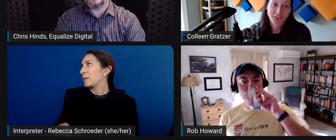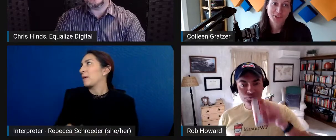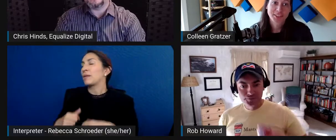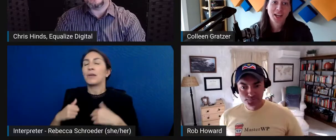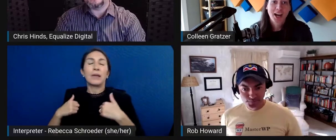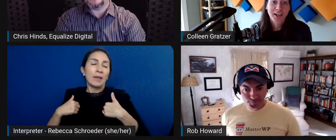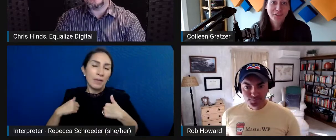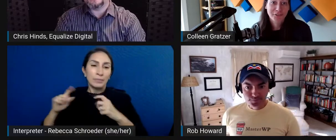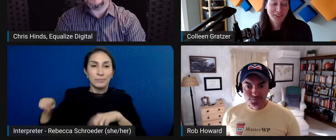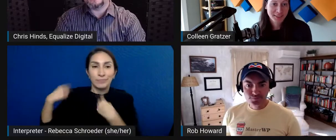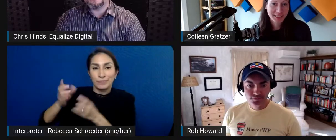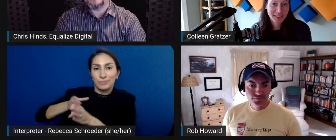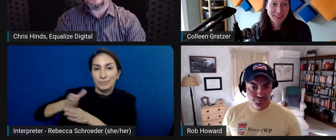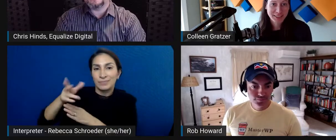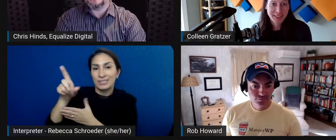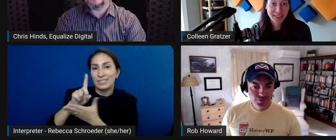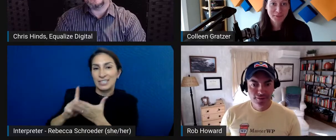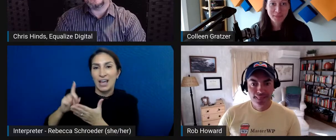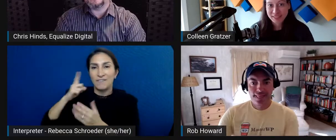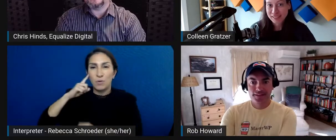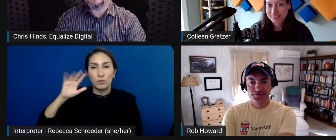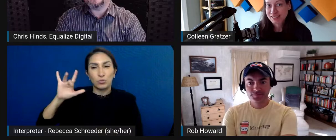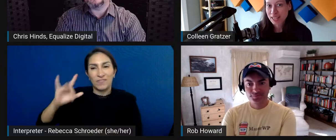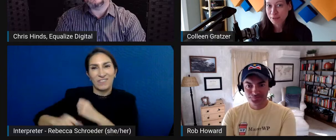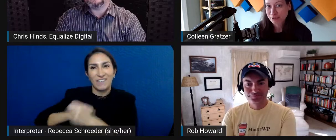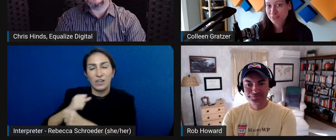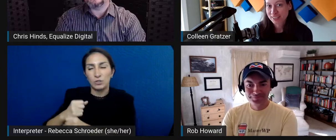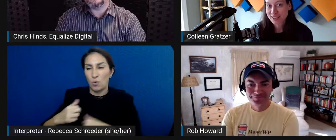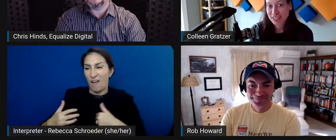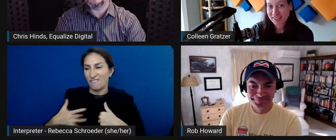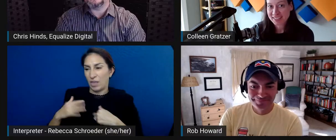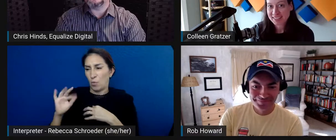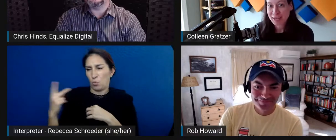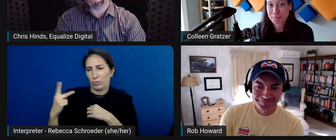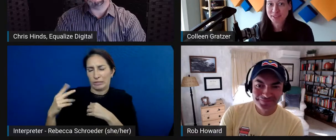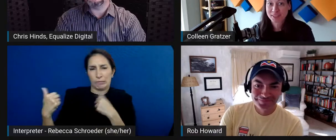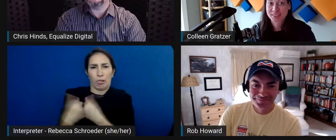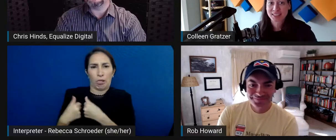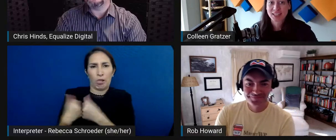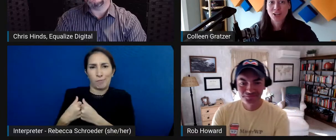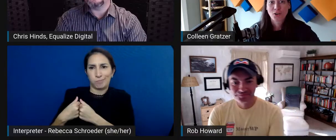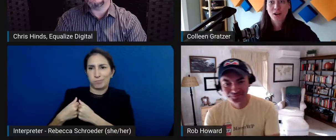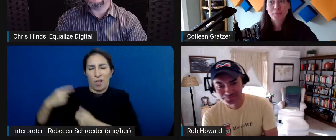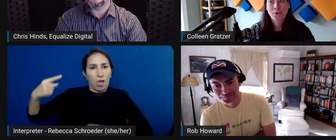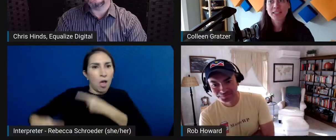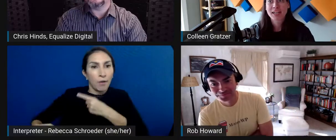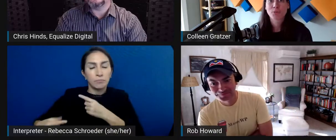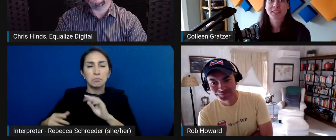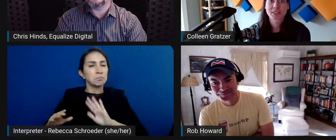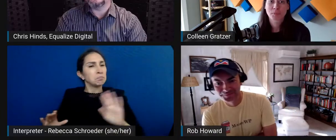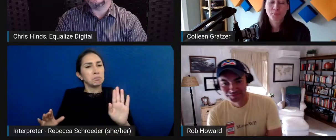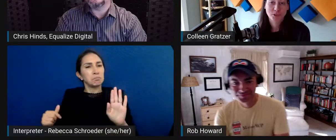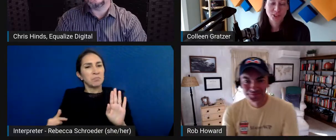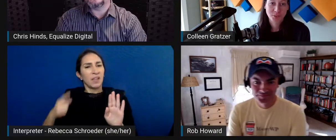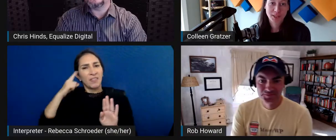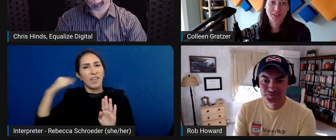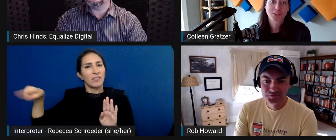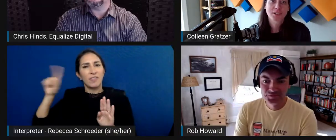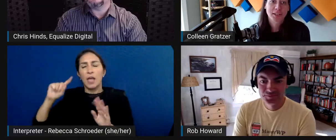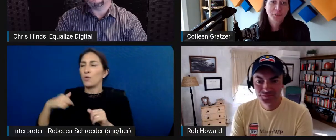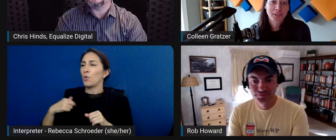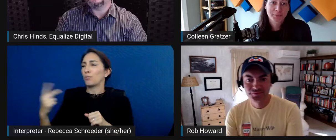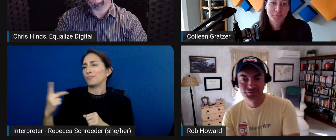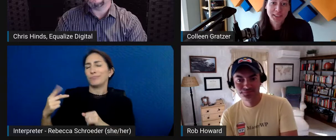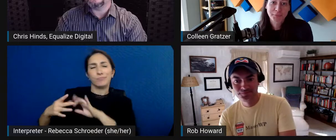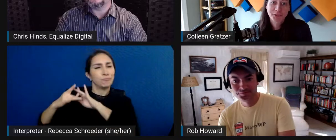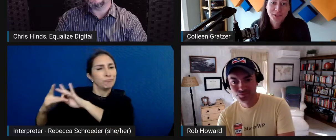25 years, I don't feel like it's like me against them. I don't feel like they think that, because I always approach it with, look,